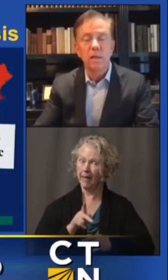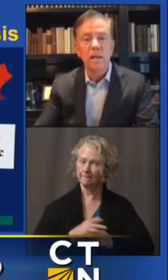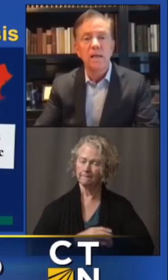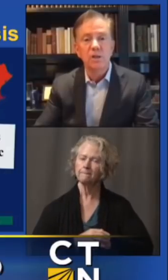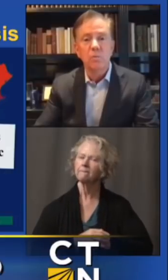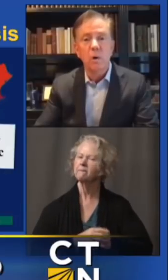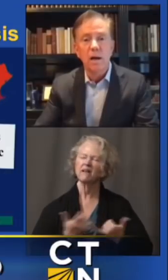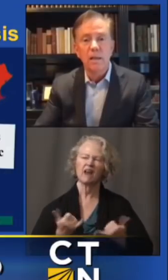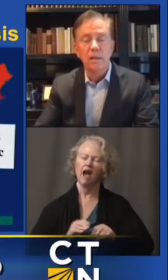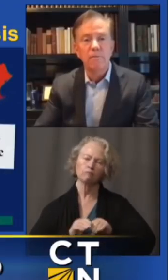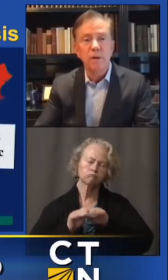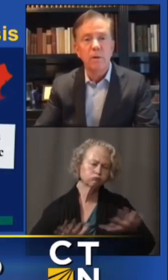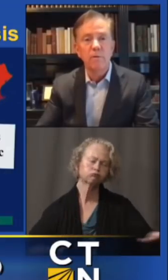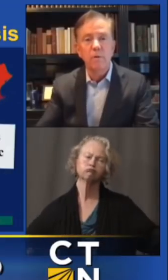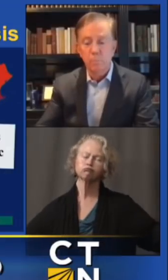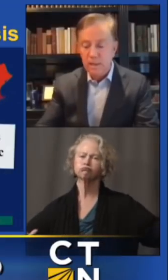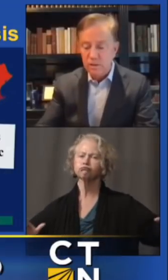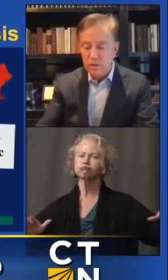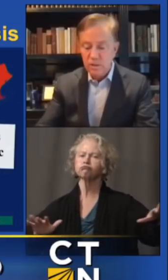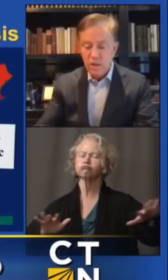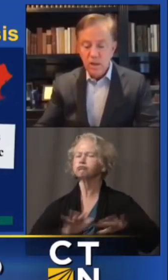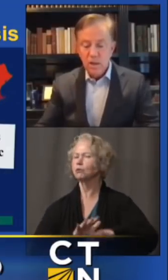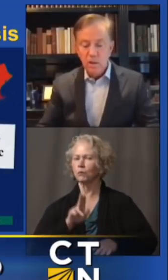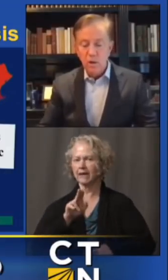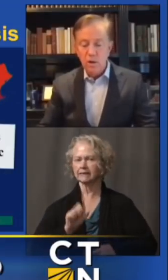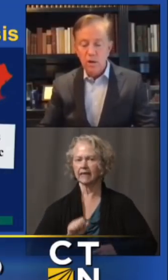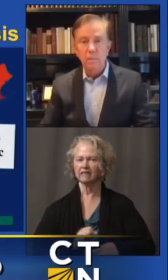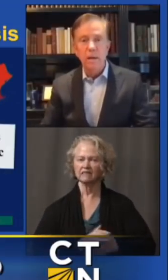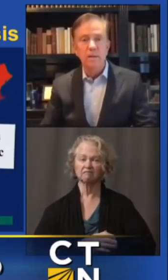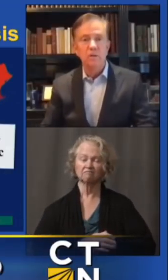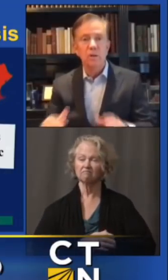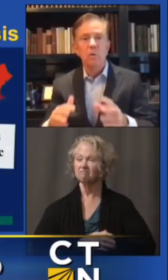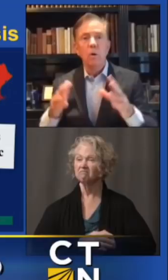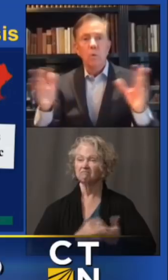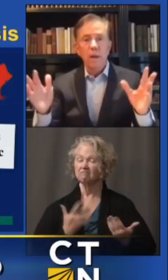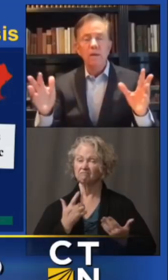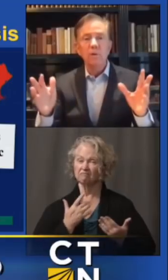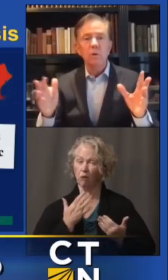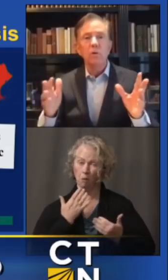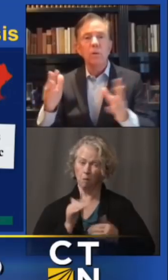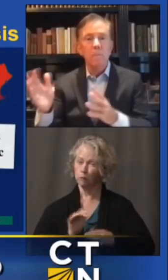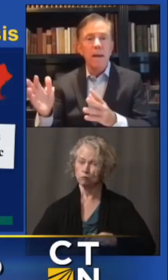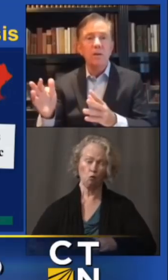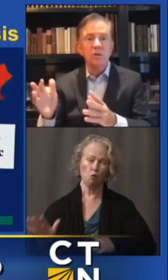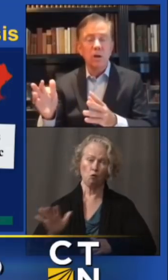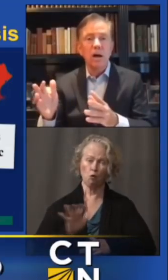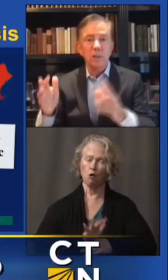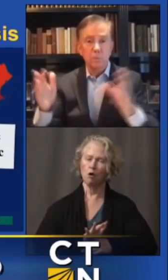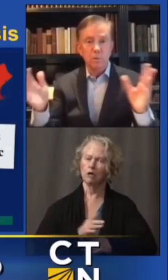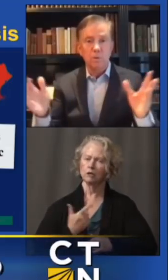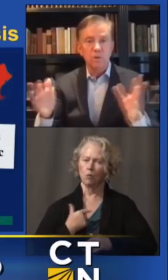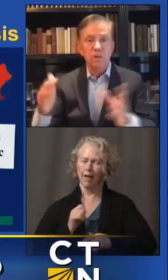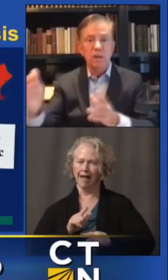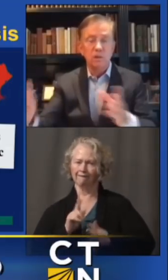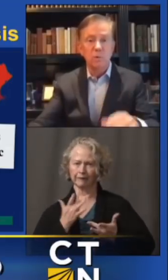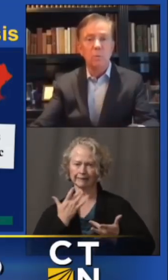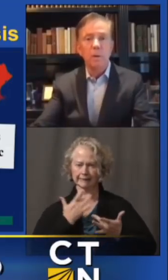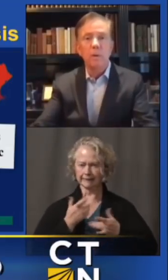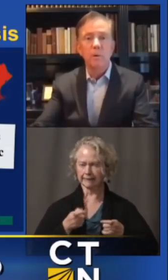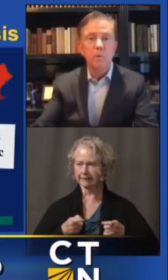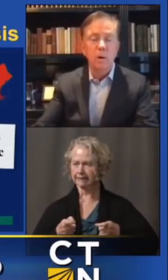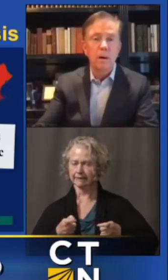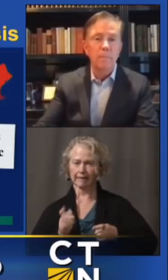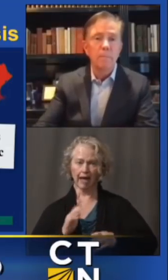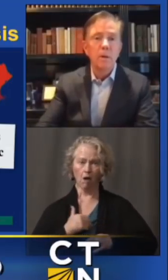really nationwide, and there are very few places that aren't hit. So we have to learn to manage our hospitals ourselves. We won't be